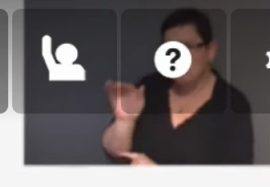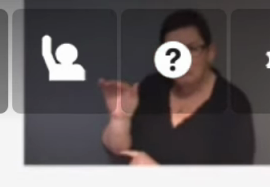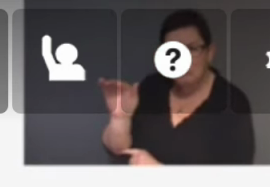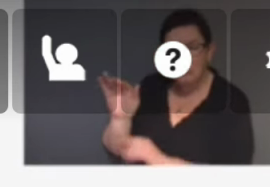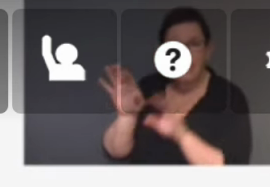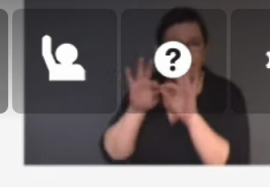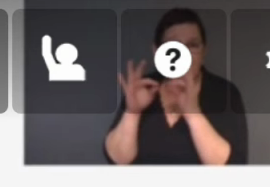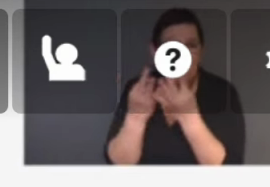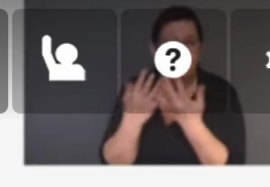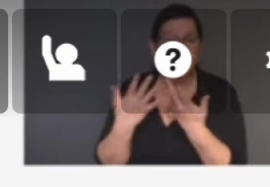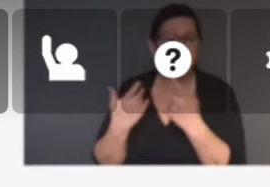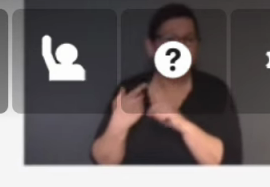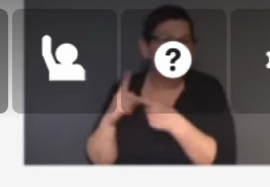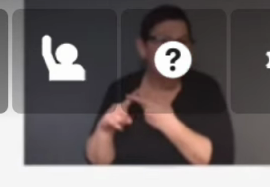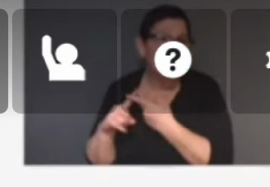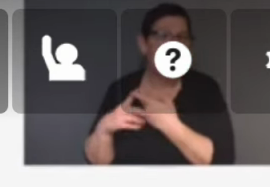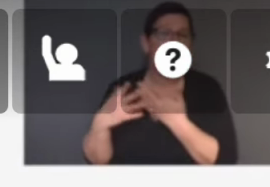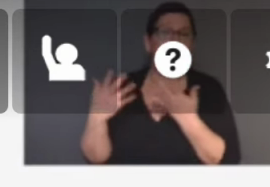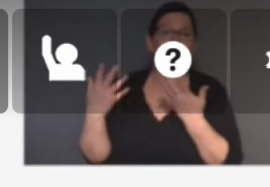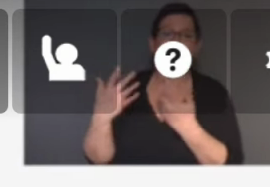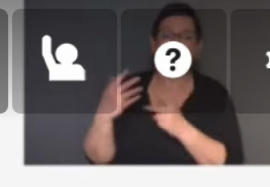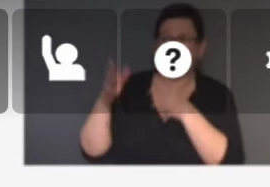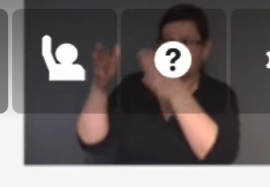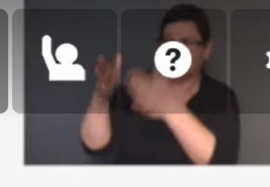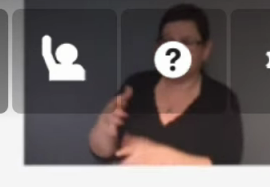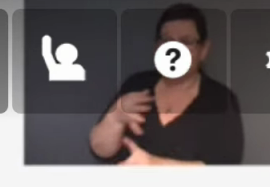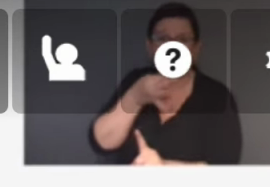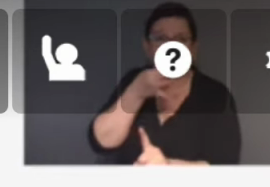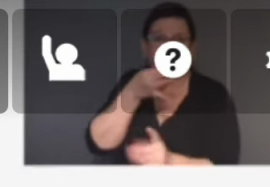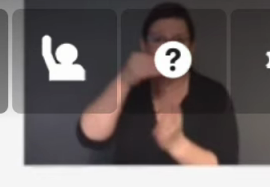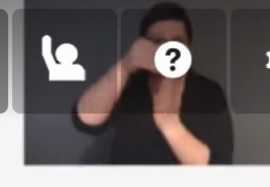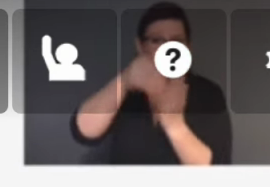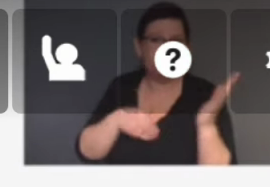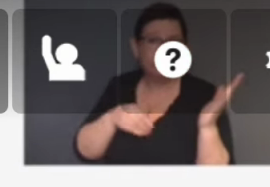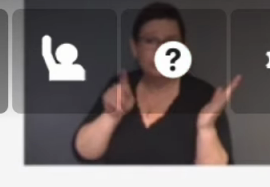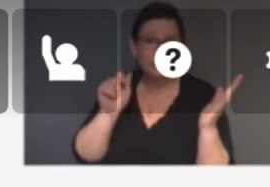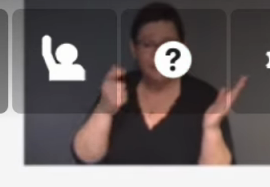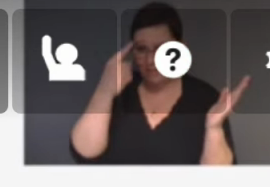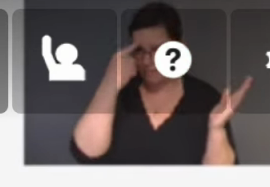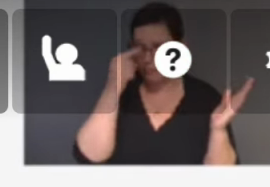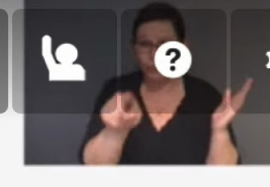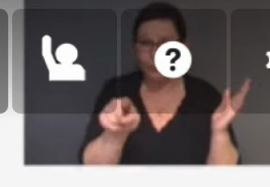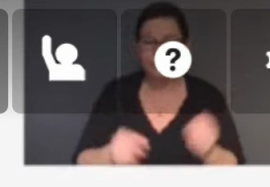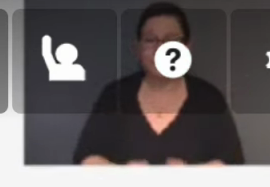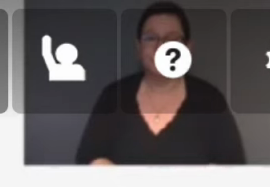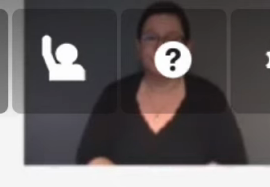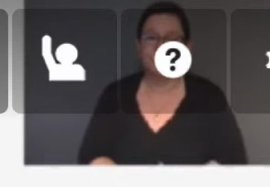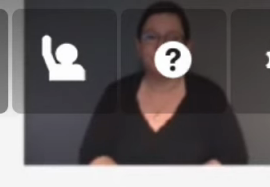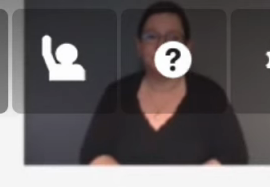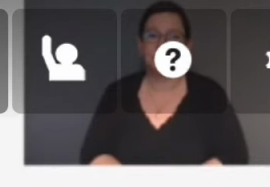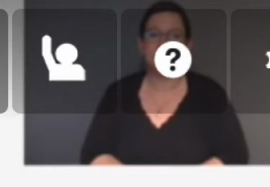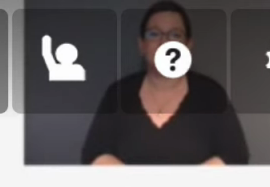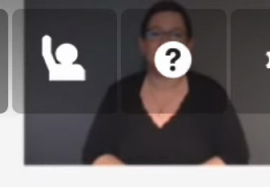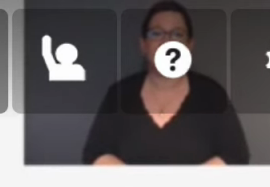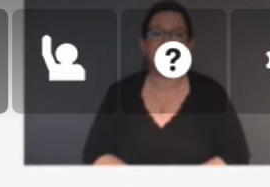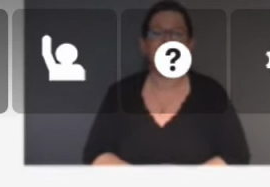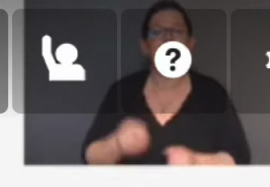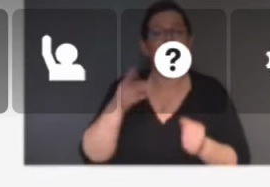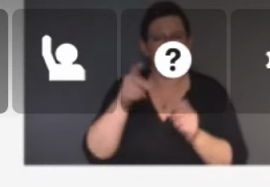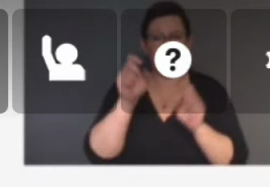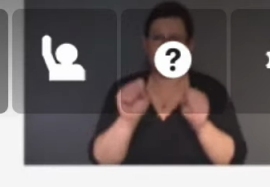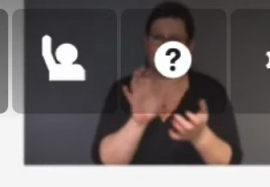Or you can file on paper. To do this, download a tax package, fill out the paper